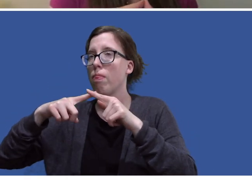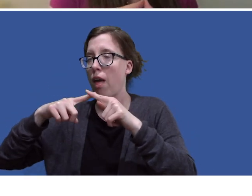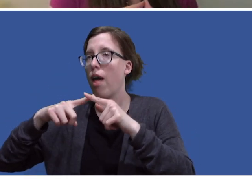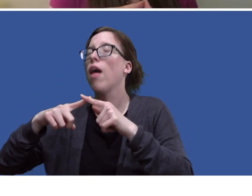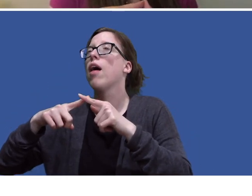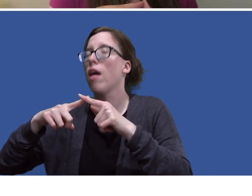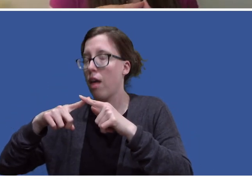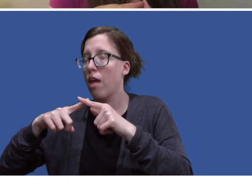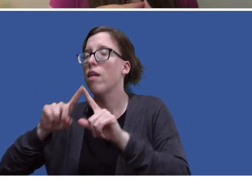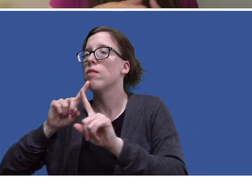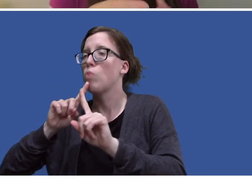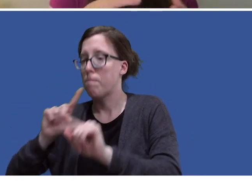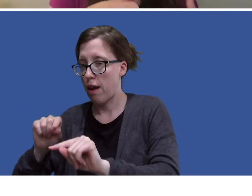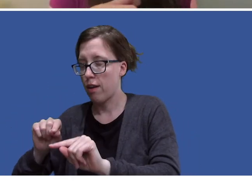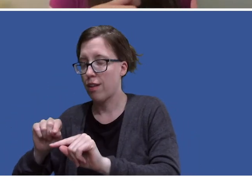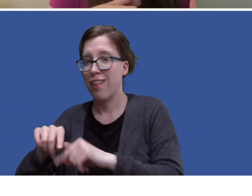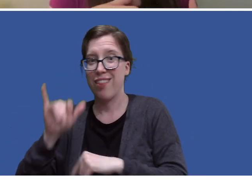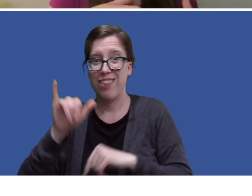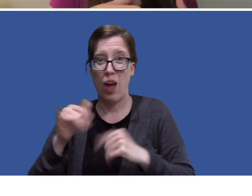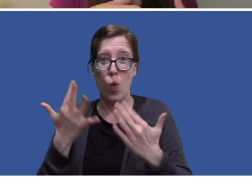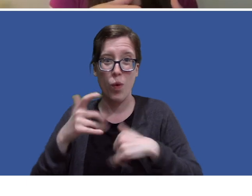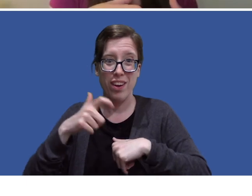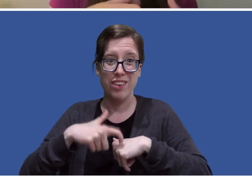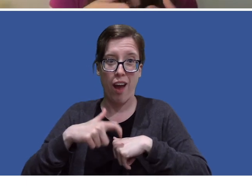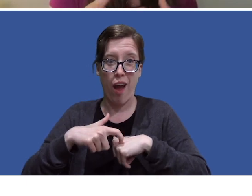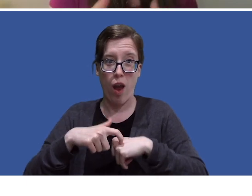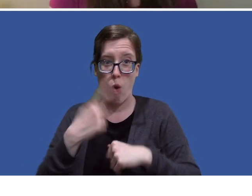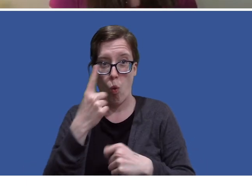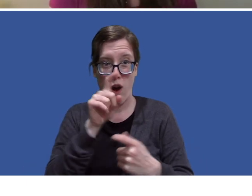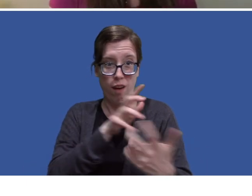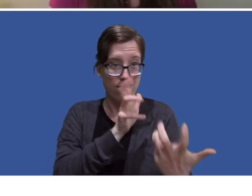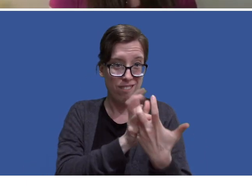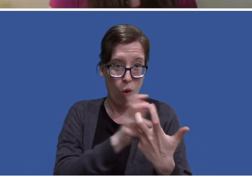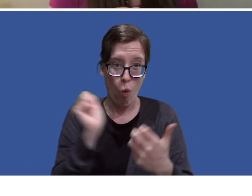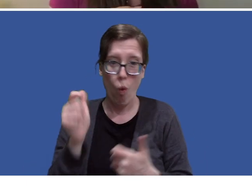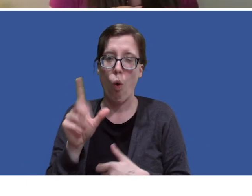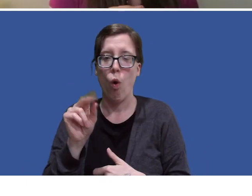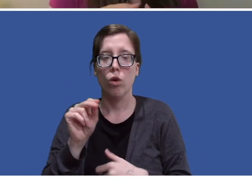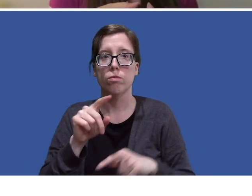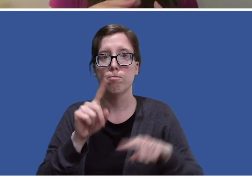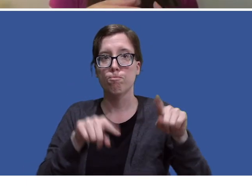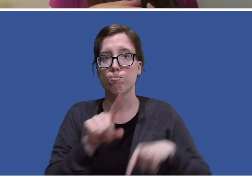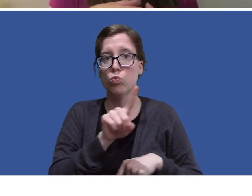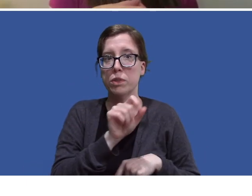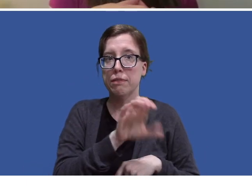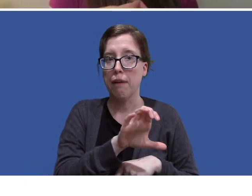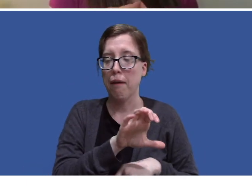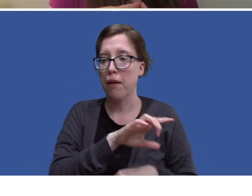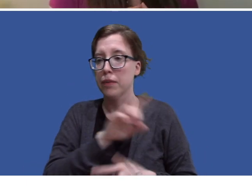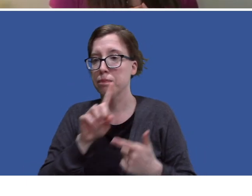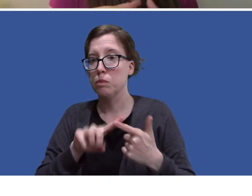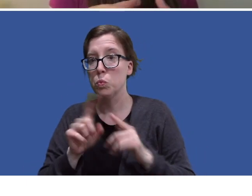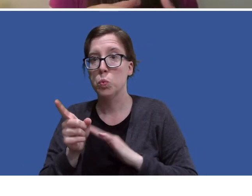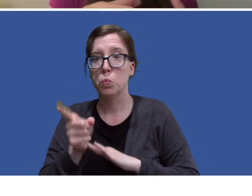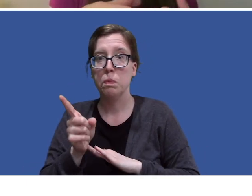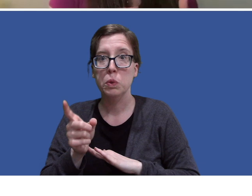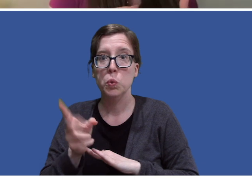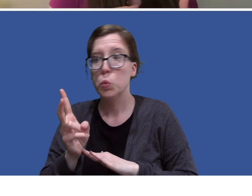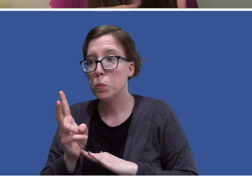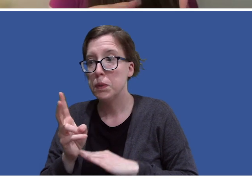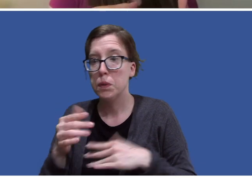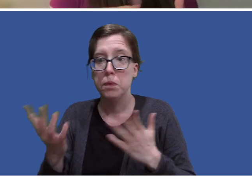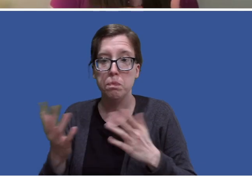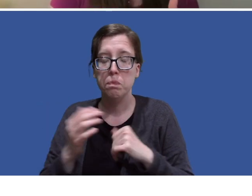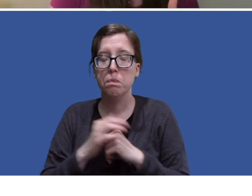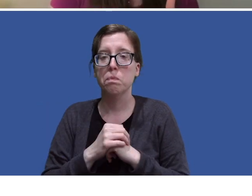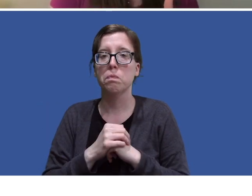It might be a couple of seconds. It might be a minute or two. But it's really important that they're given